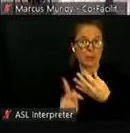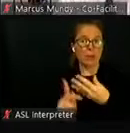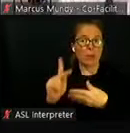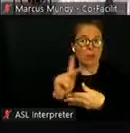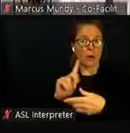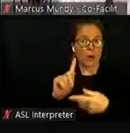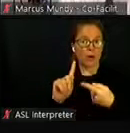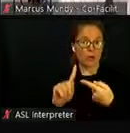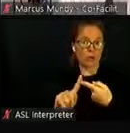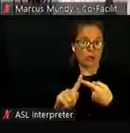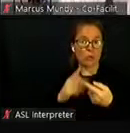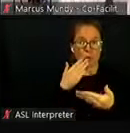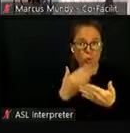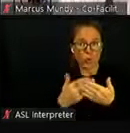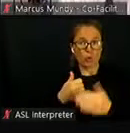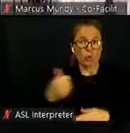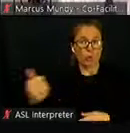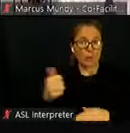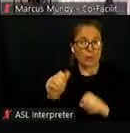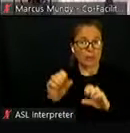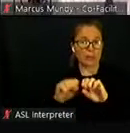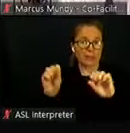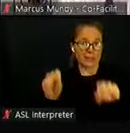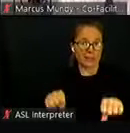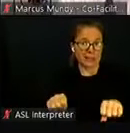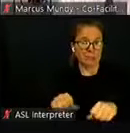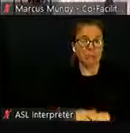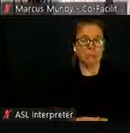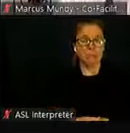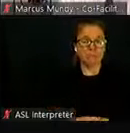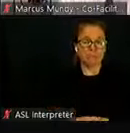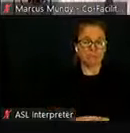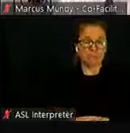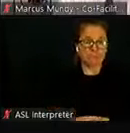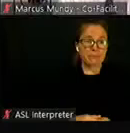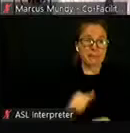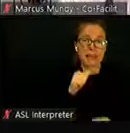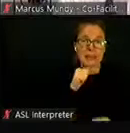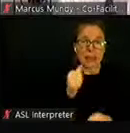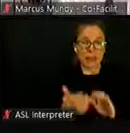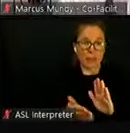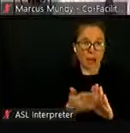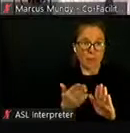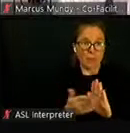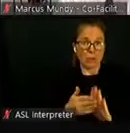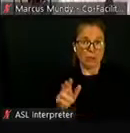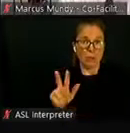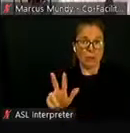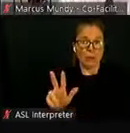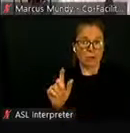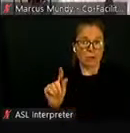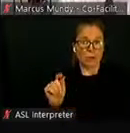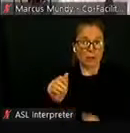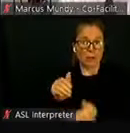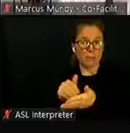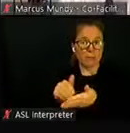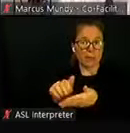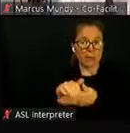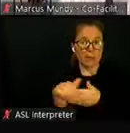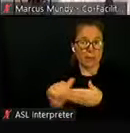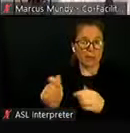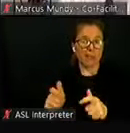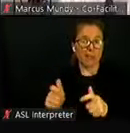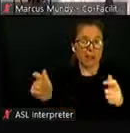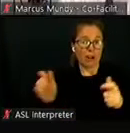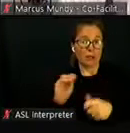a good transportation system within Washington County. And our non-operating is $320 million. That is a large portion